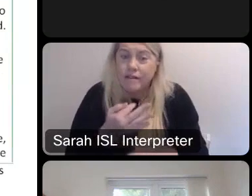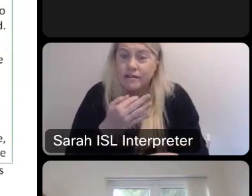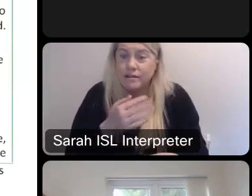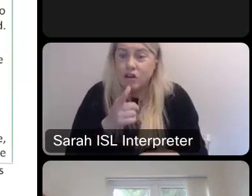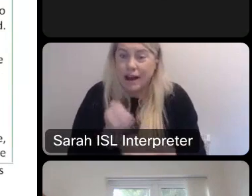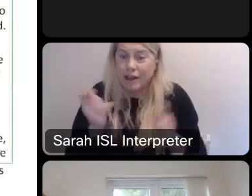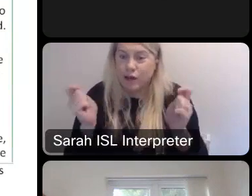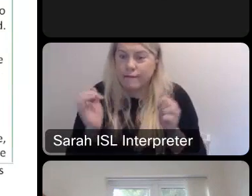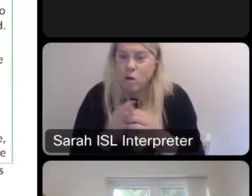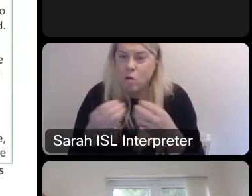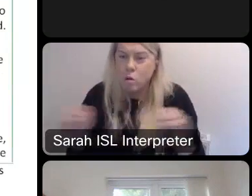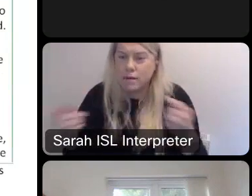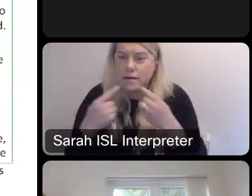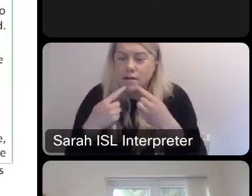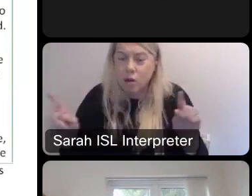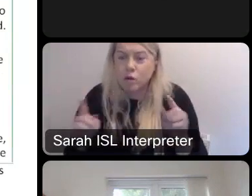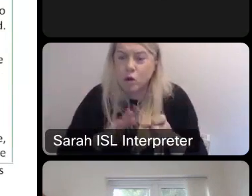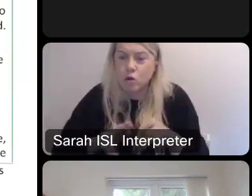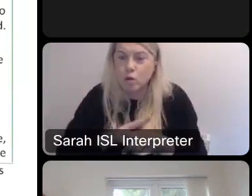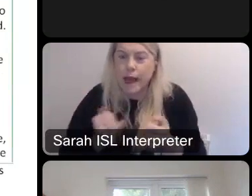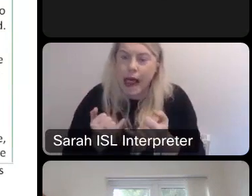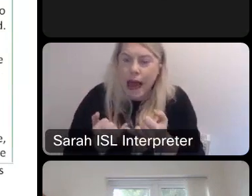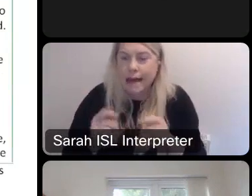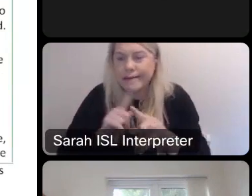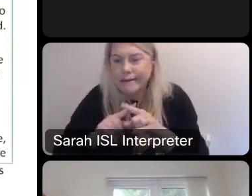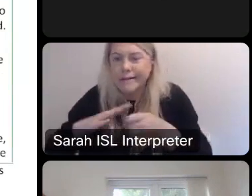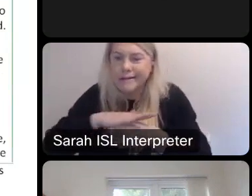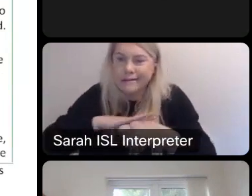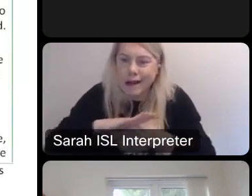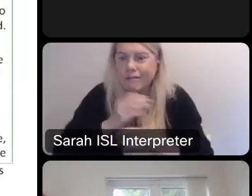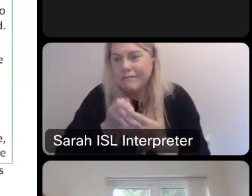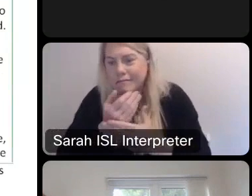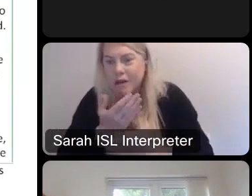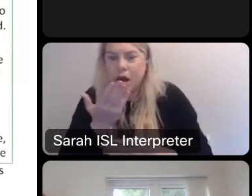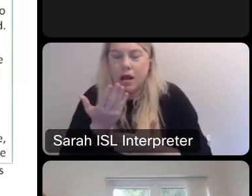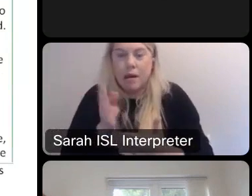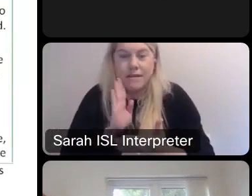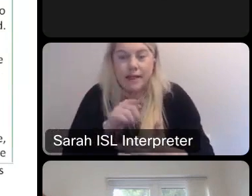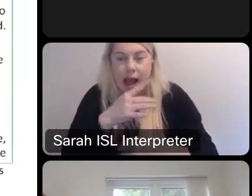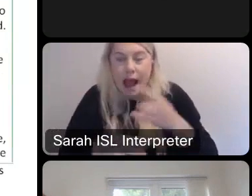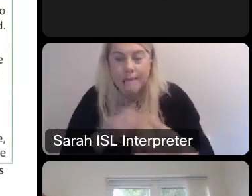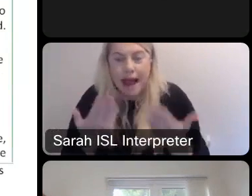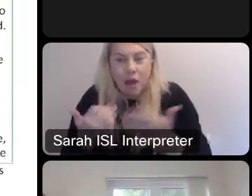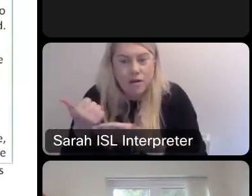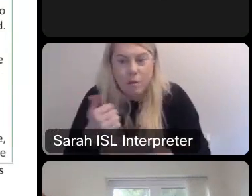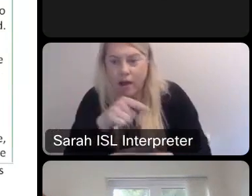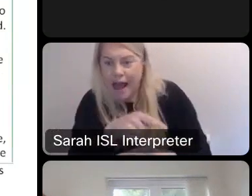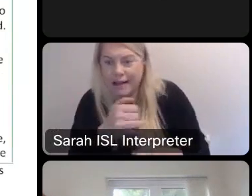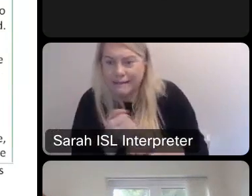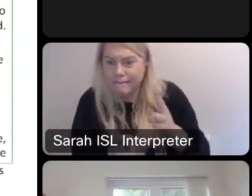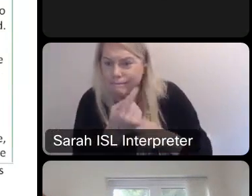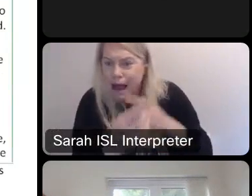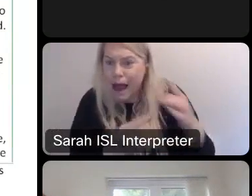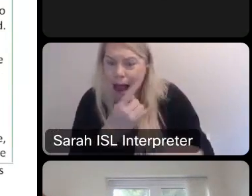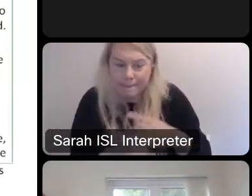use a scenario-based approach, and we look at how would you support a staff member in a given situation. And I suppose this is something we pay